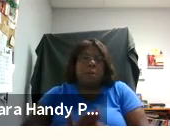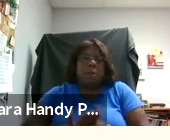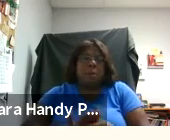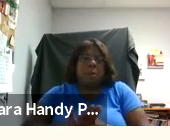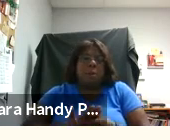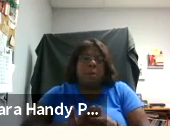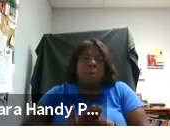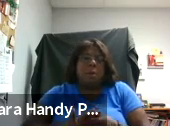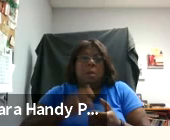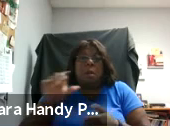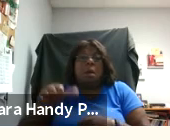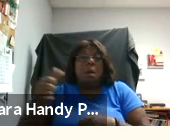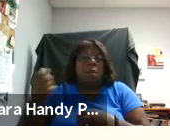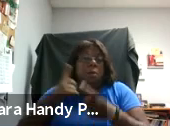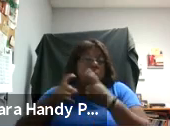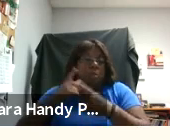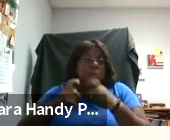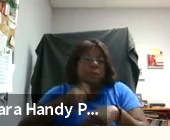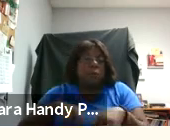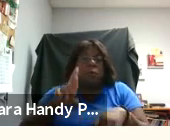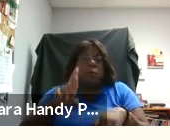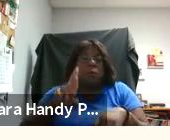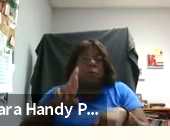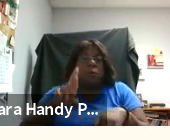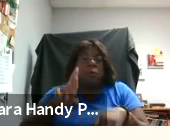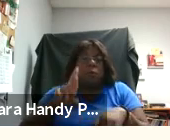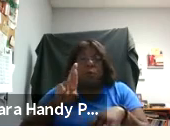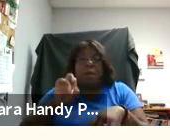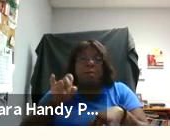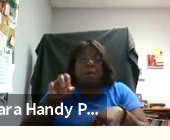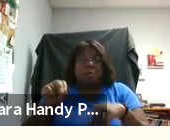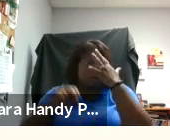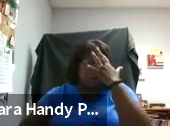Other questions on the reallocations?